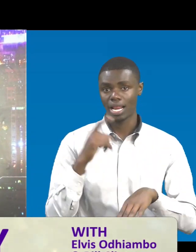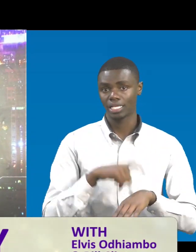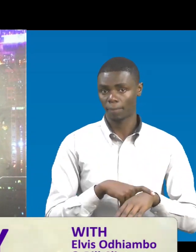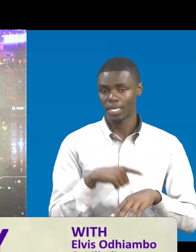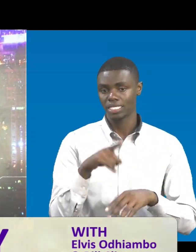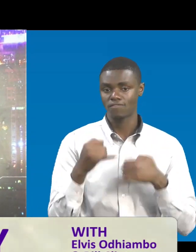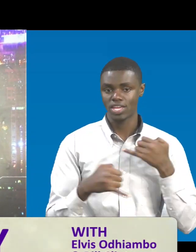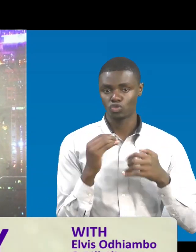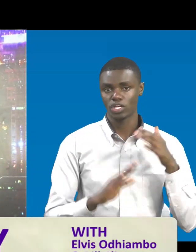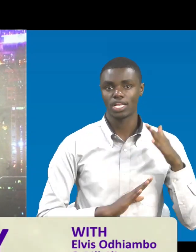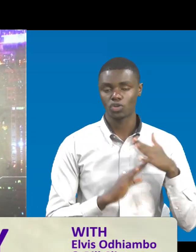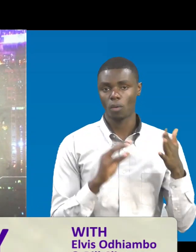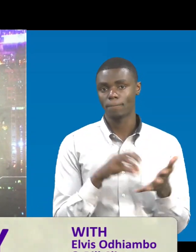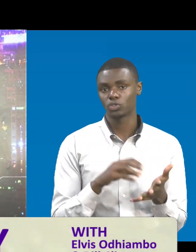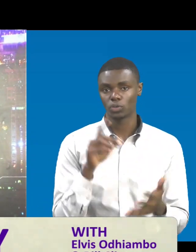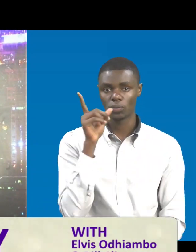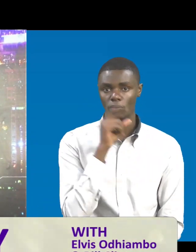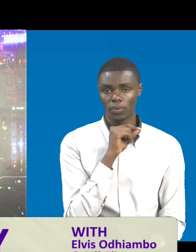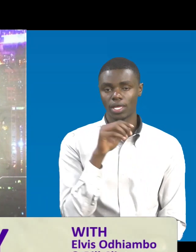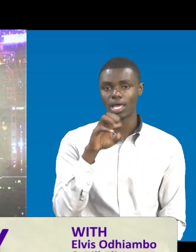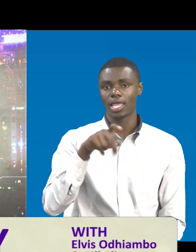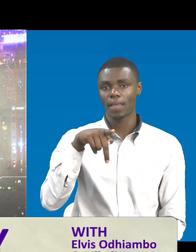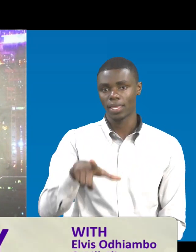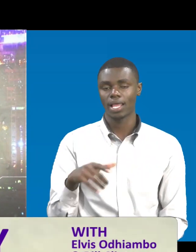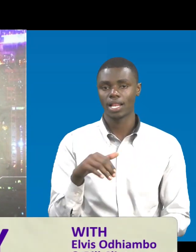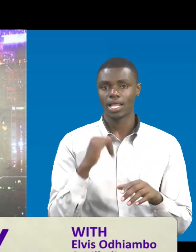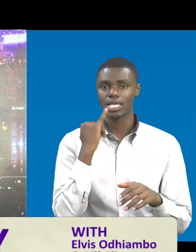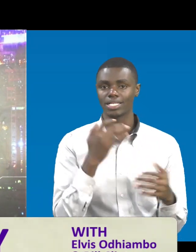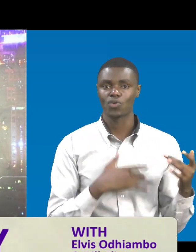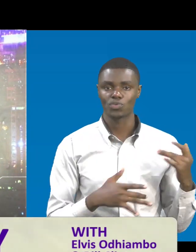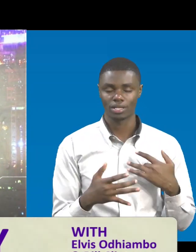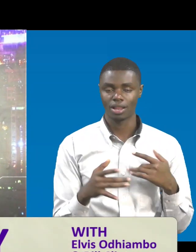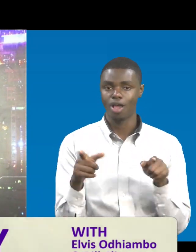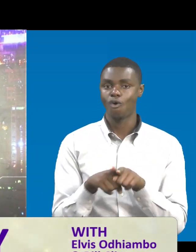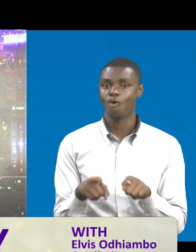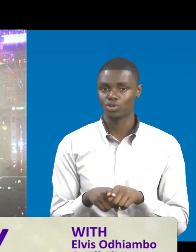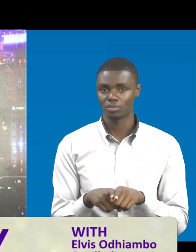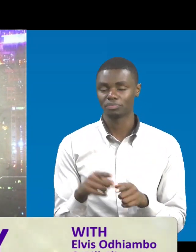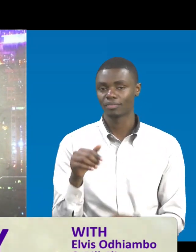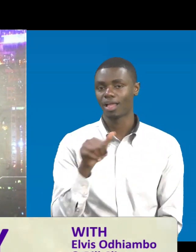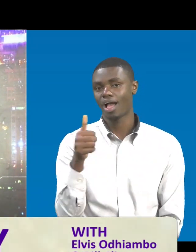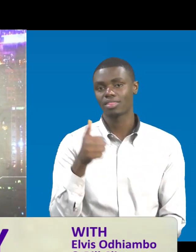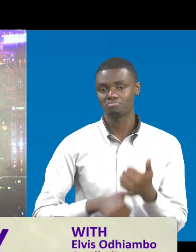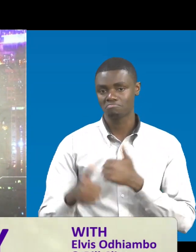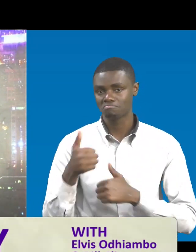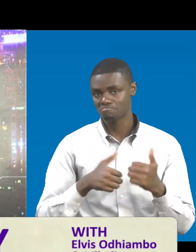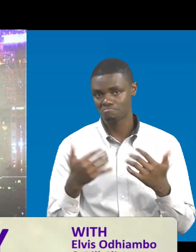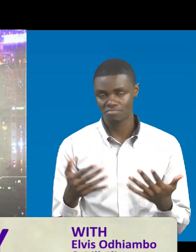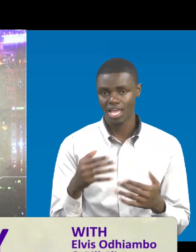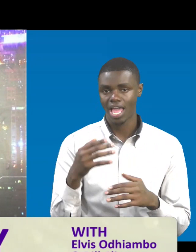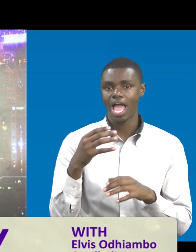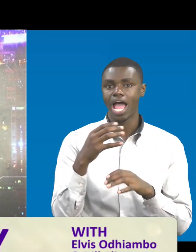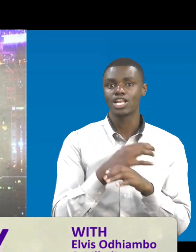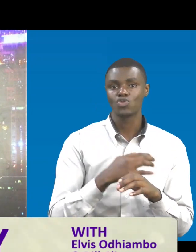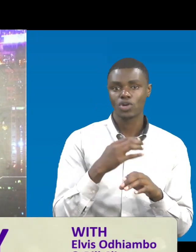they enjoyed top position as far as the EPL is concerned. Then we also had other actions, the likes of Newcastle